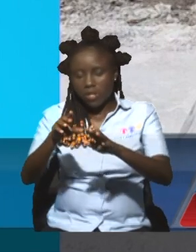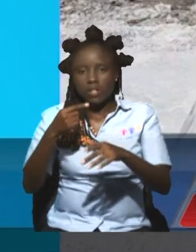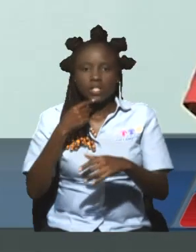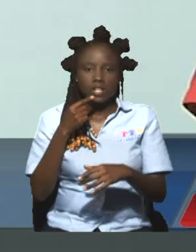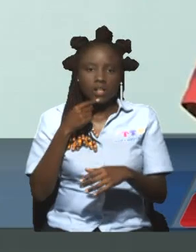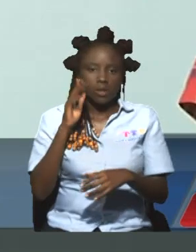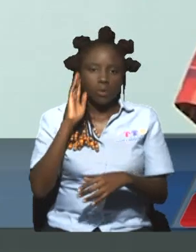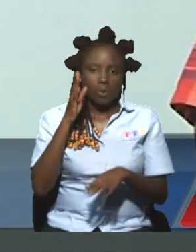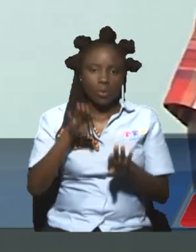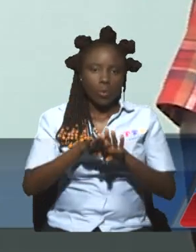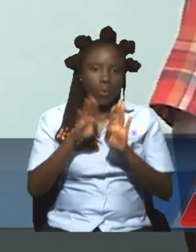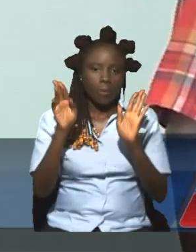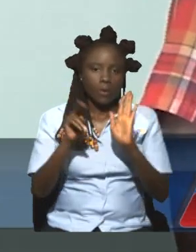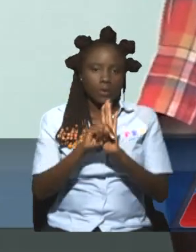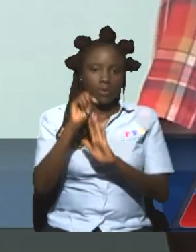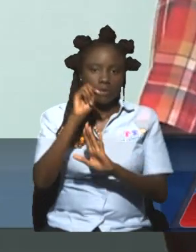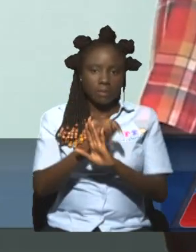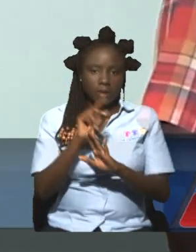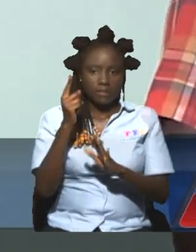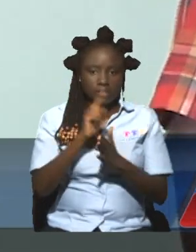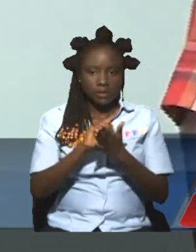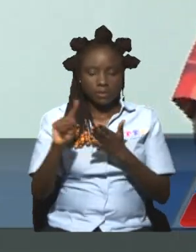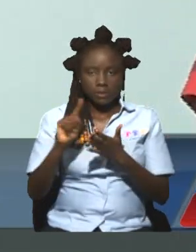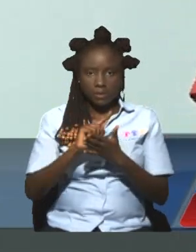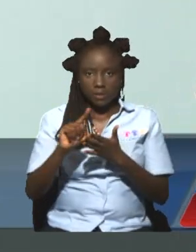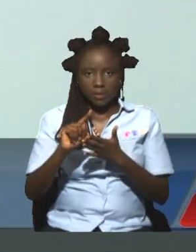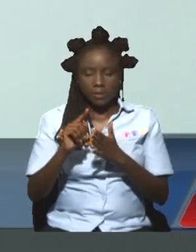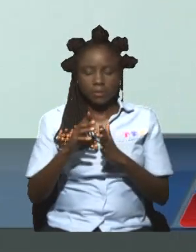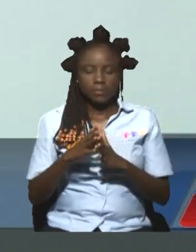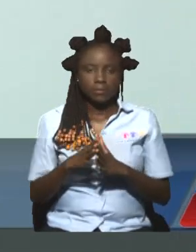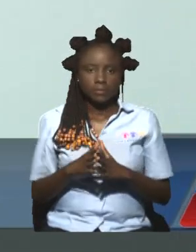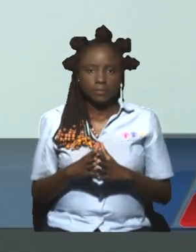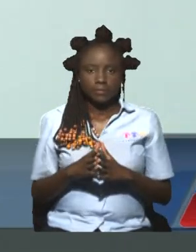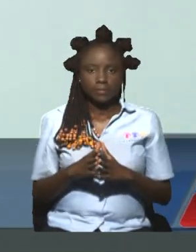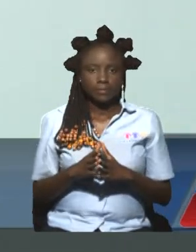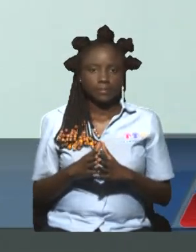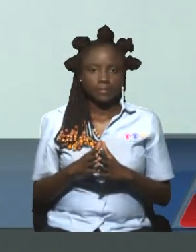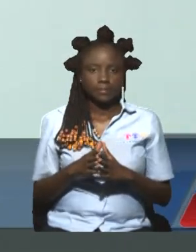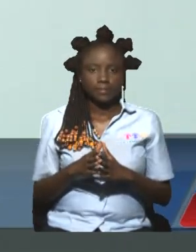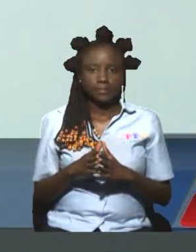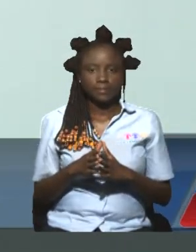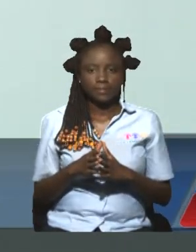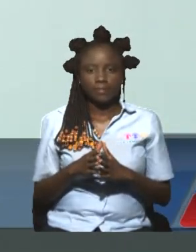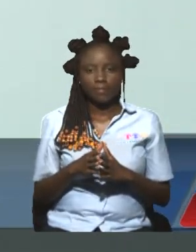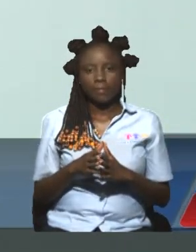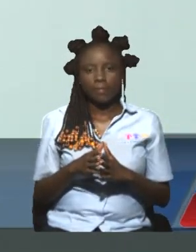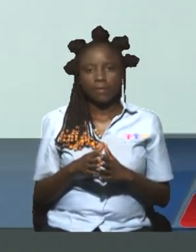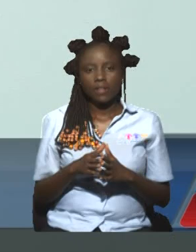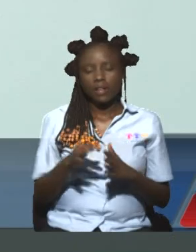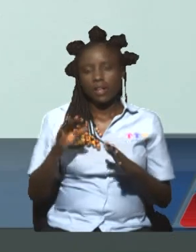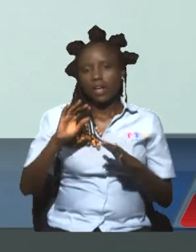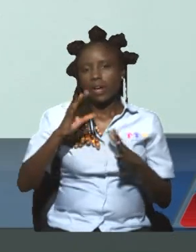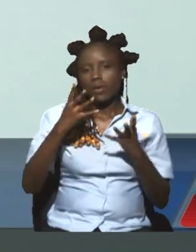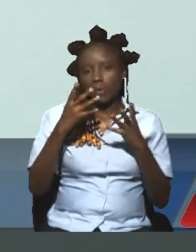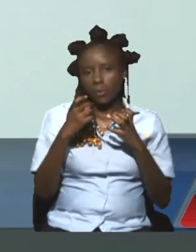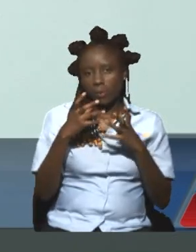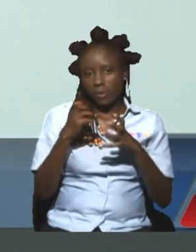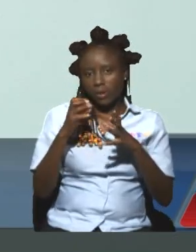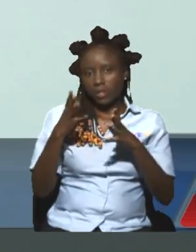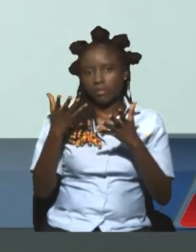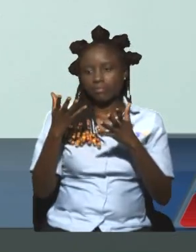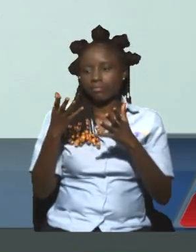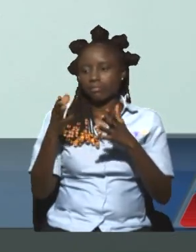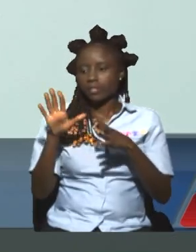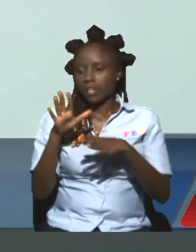in the first week of November. The eighth project outlined by Secretary Pantin is the establishment of access roads for farmers